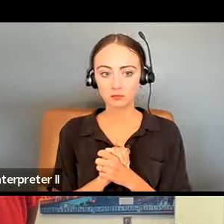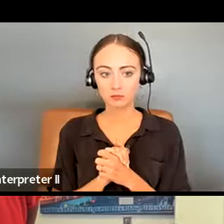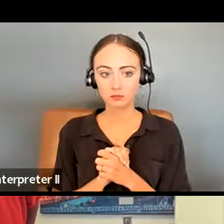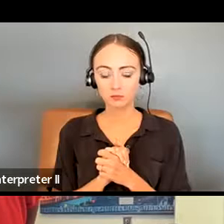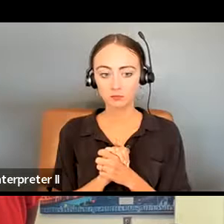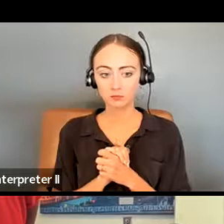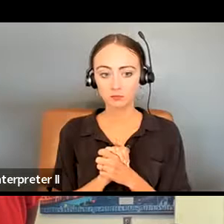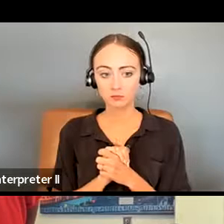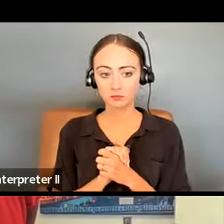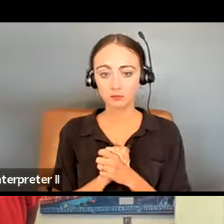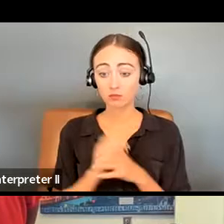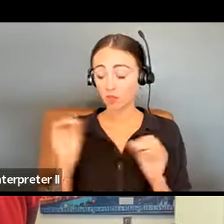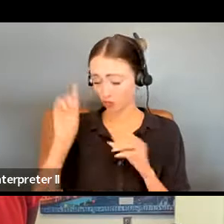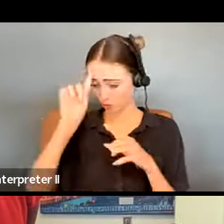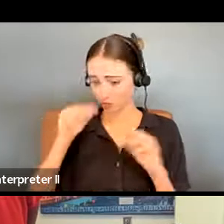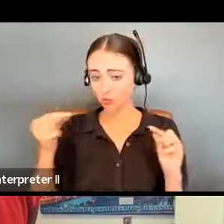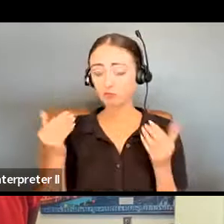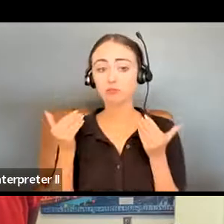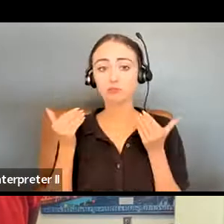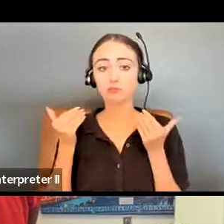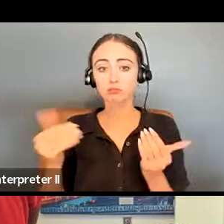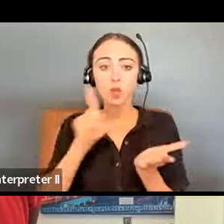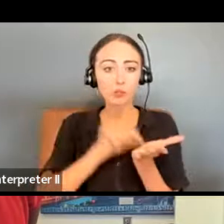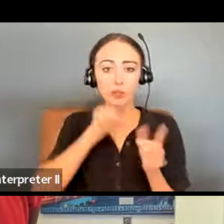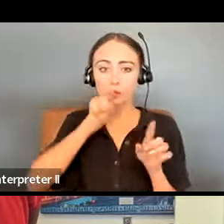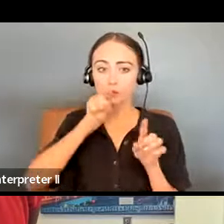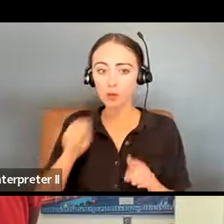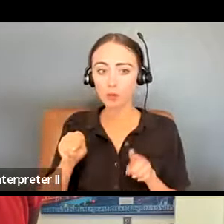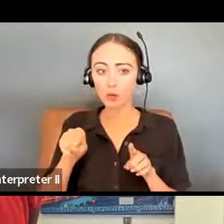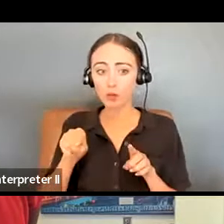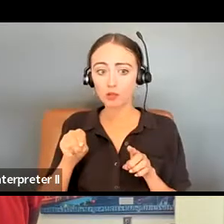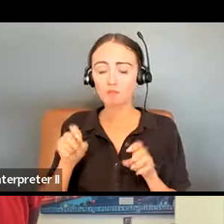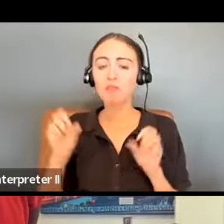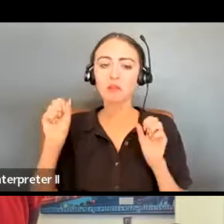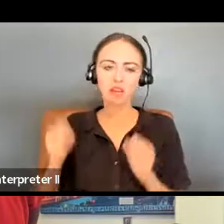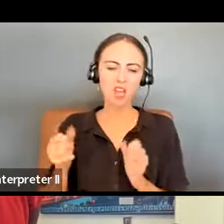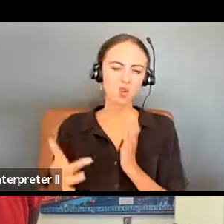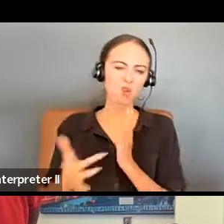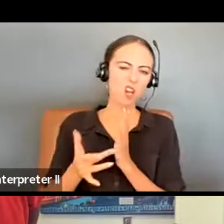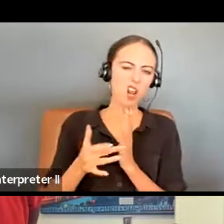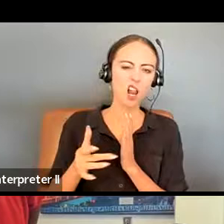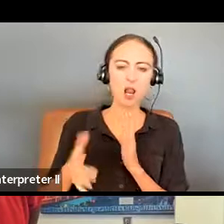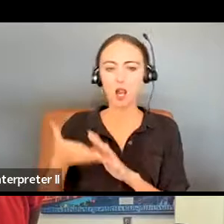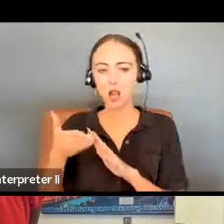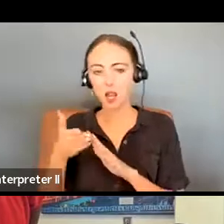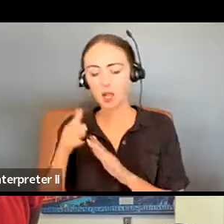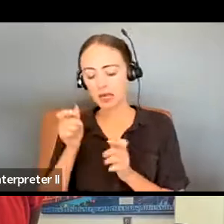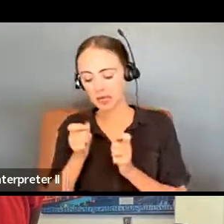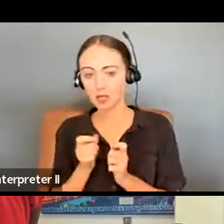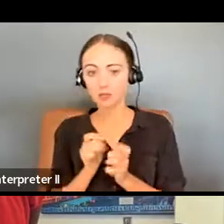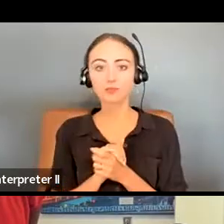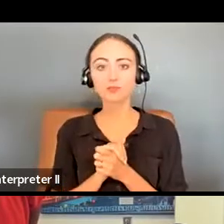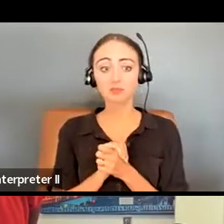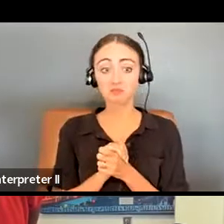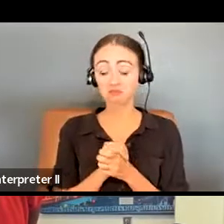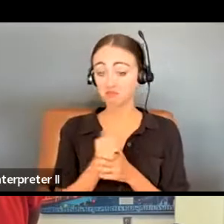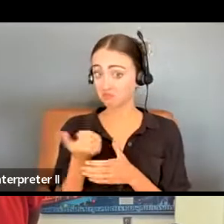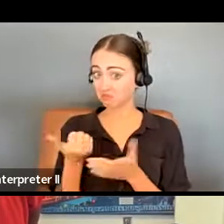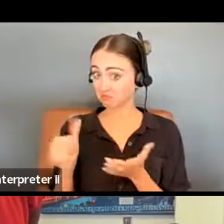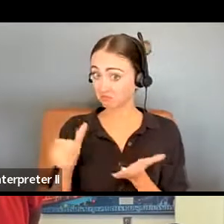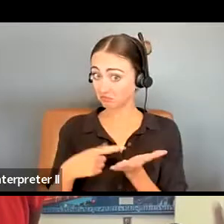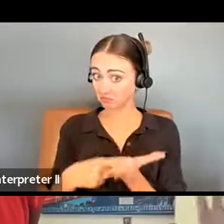legislation. Without objection, I move both the print report with leave for staff to make technical conforming and editorial changes. Is there